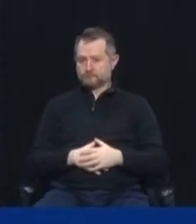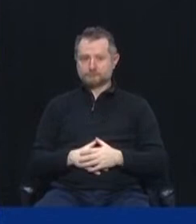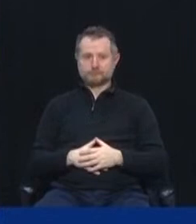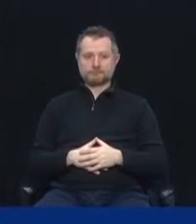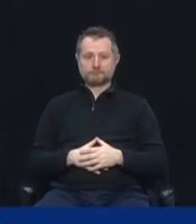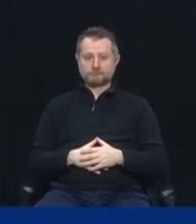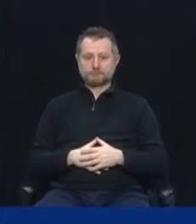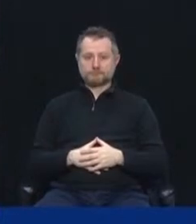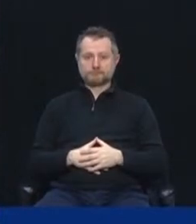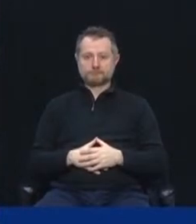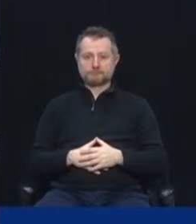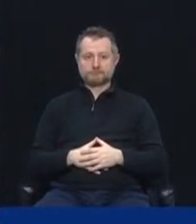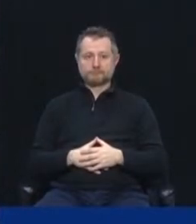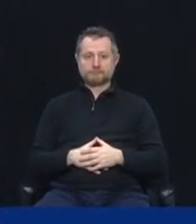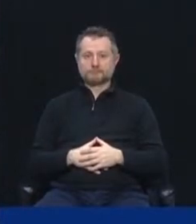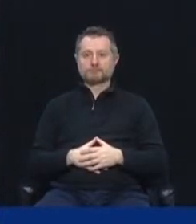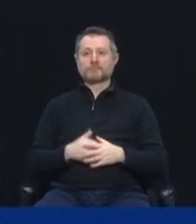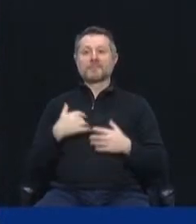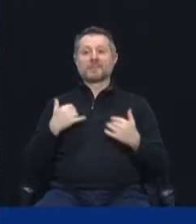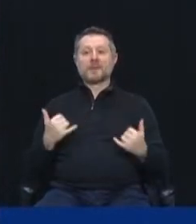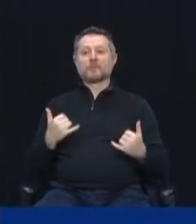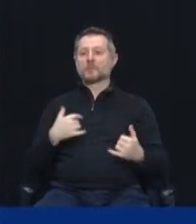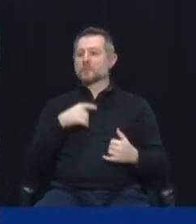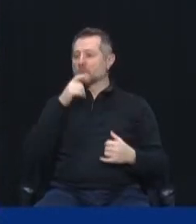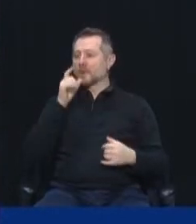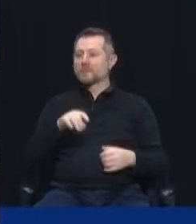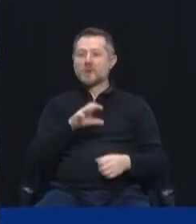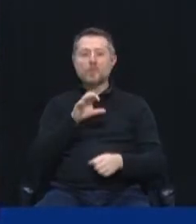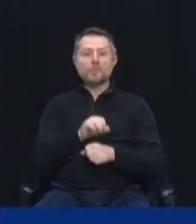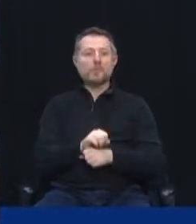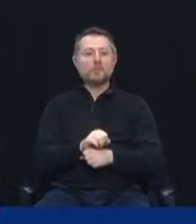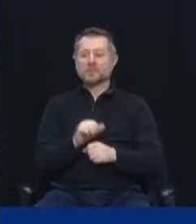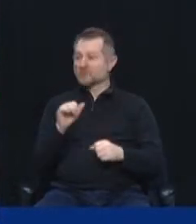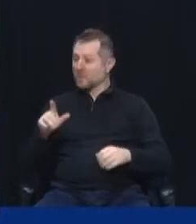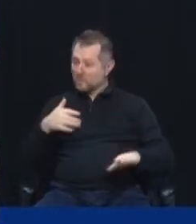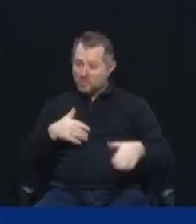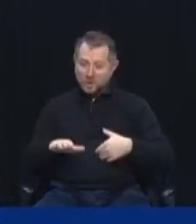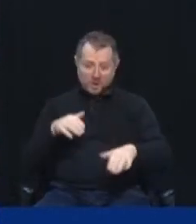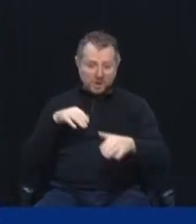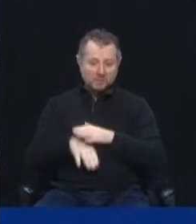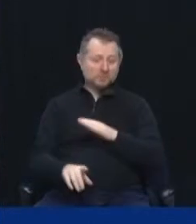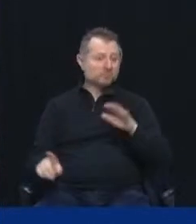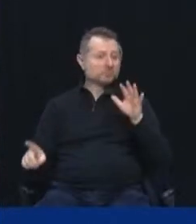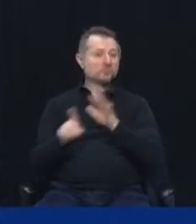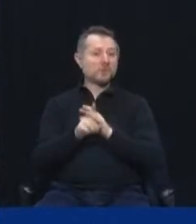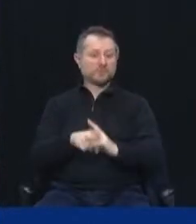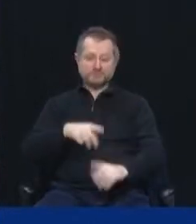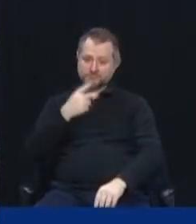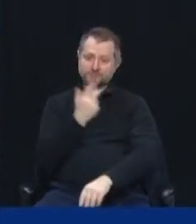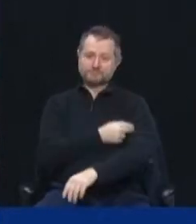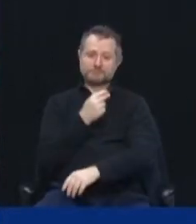walk up, you don't even need an appointment. We'll bring it to the grocery stores,